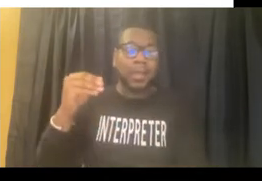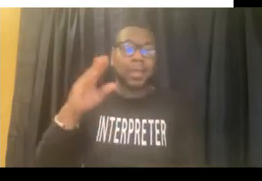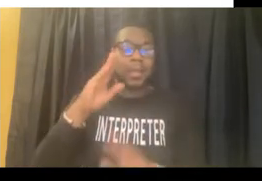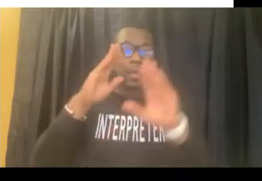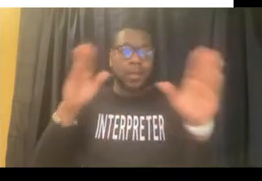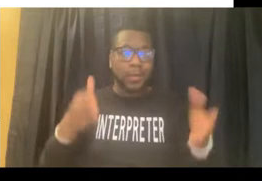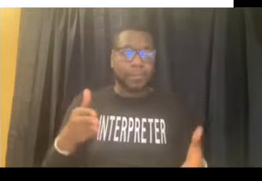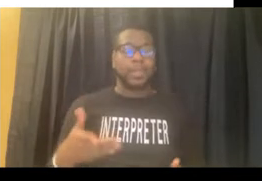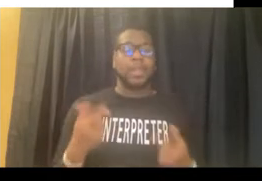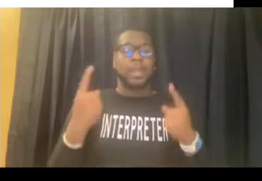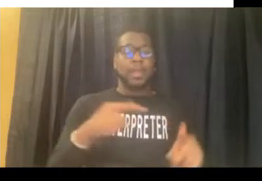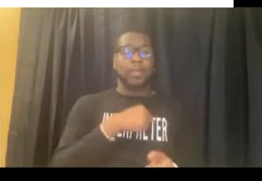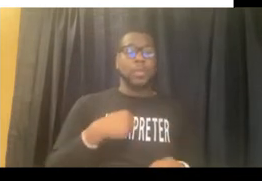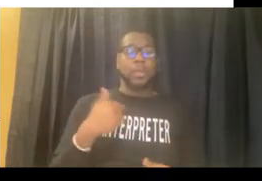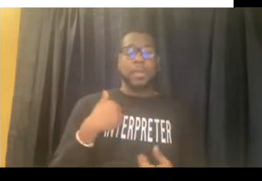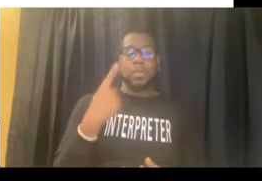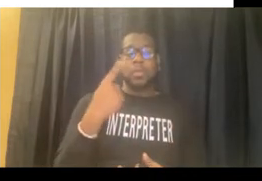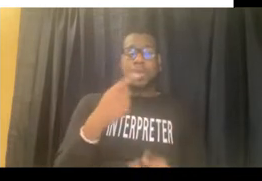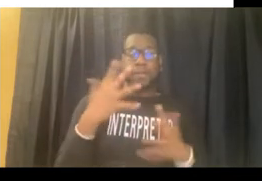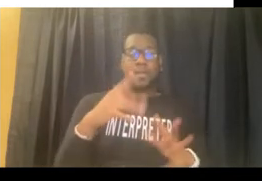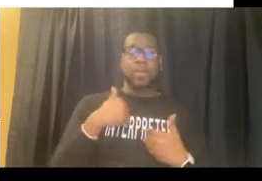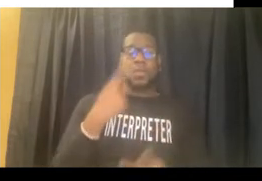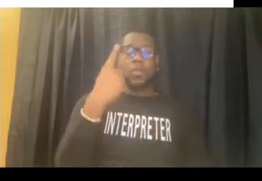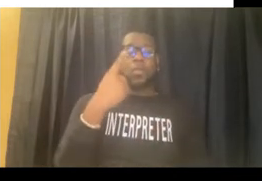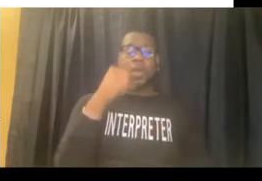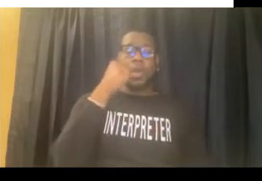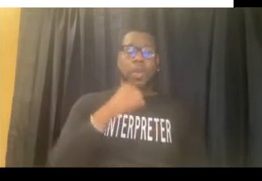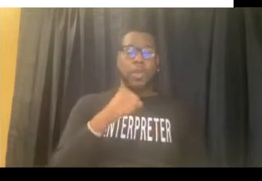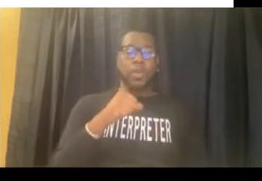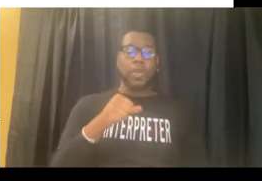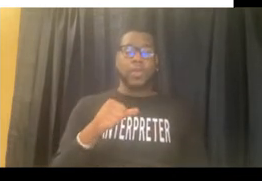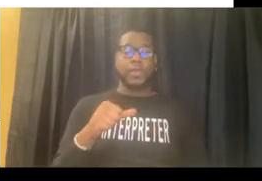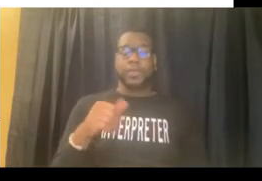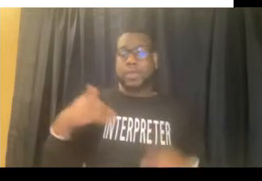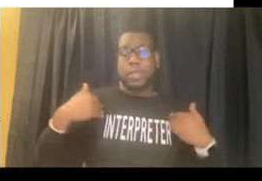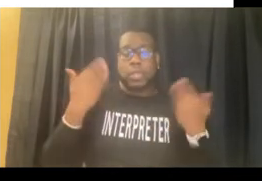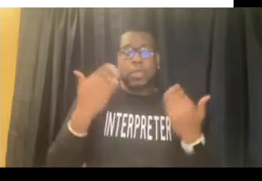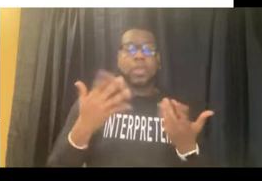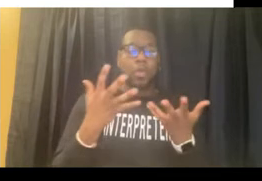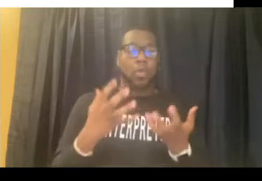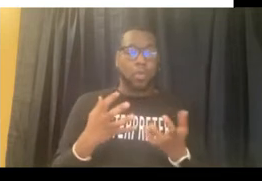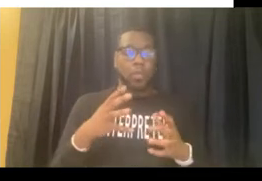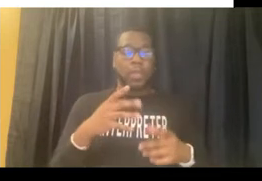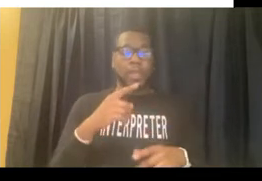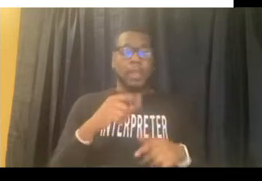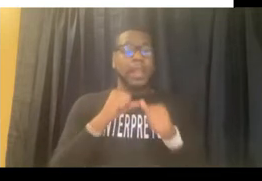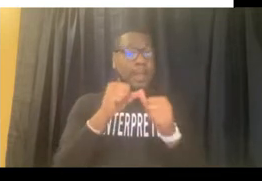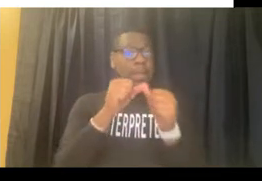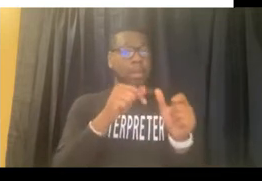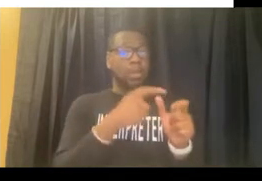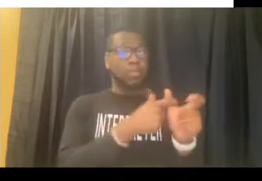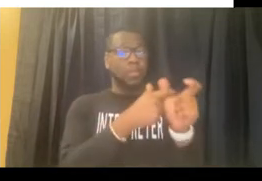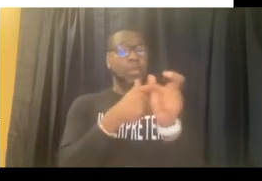family. And it's like, you don't have to run away. You can make a pass to go see them because this